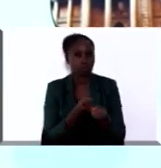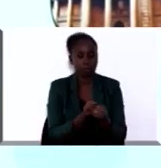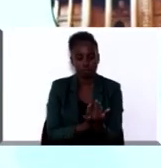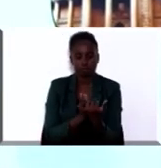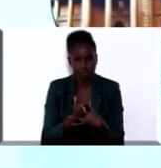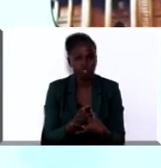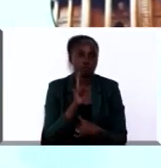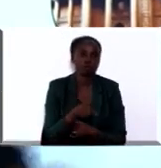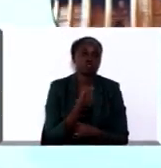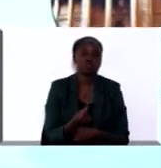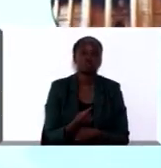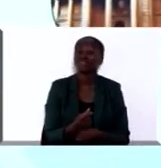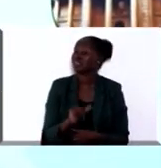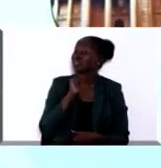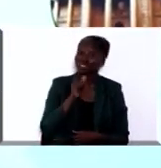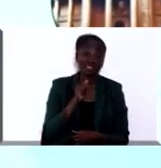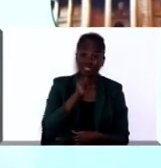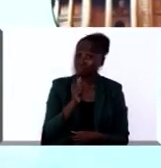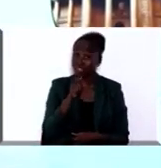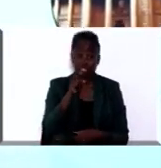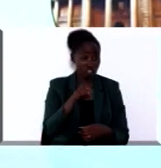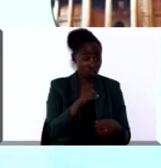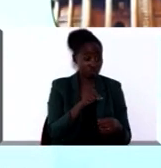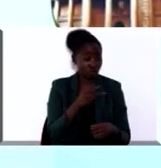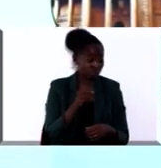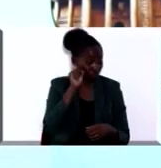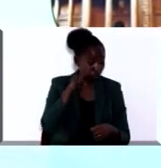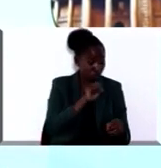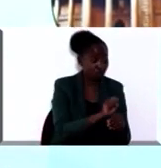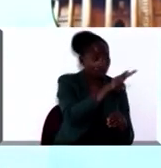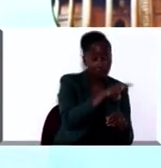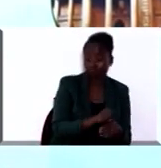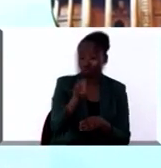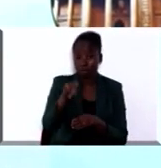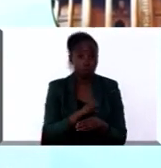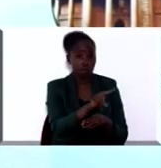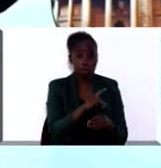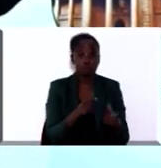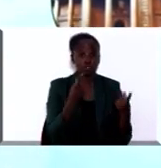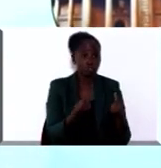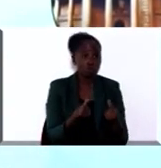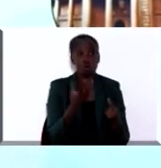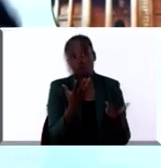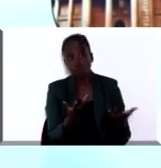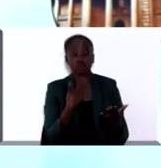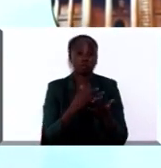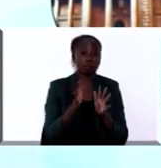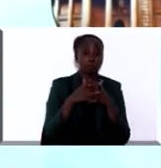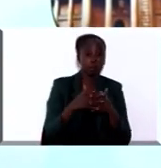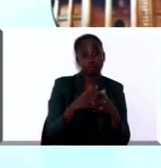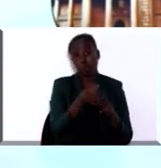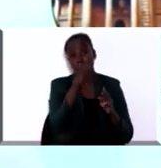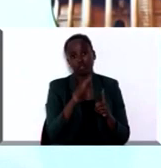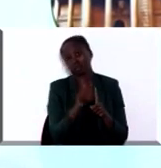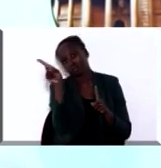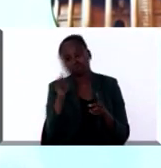intervention. It doesn't matter whether you jump, that municipality jumps up and down and then call for something else. When